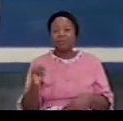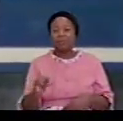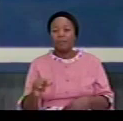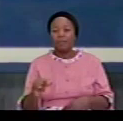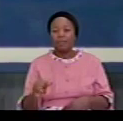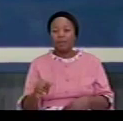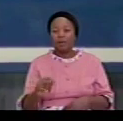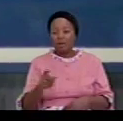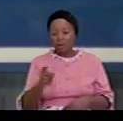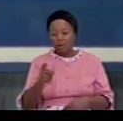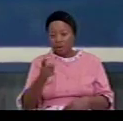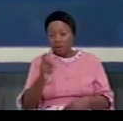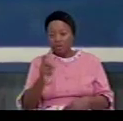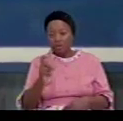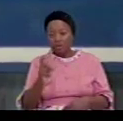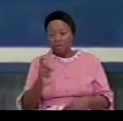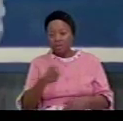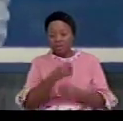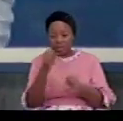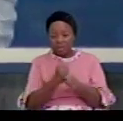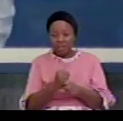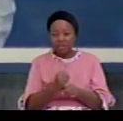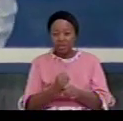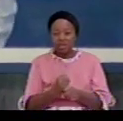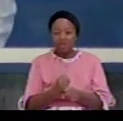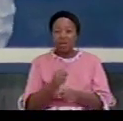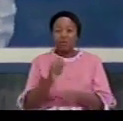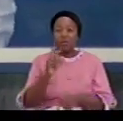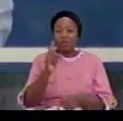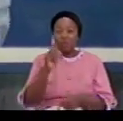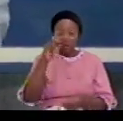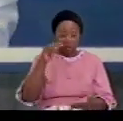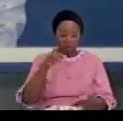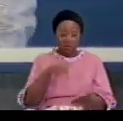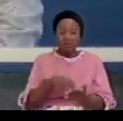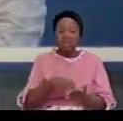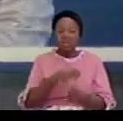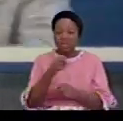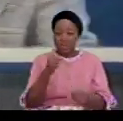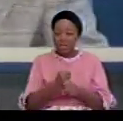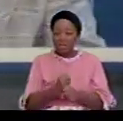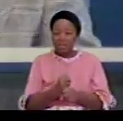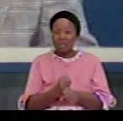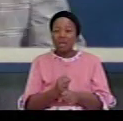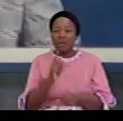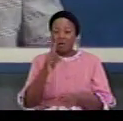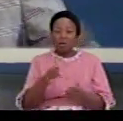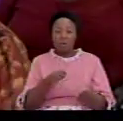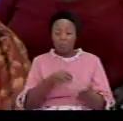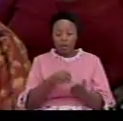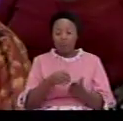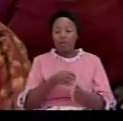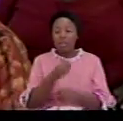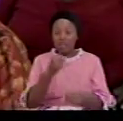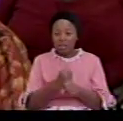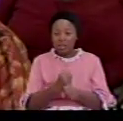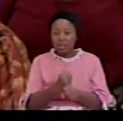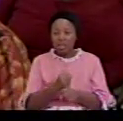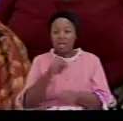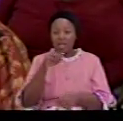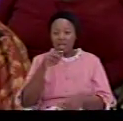100 years, 1,000 years, 1,000,000 years, heaven will still continue. Hell will still continue.